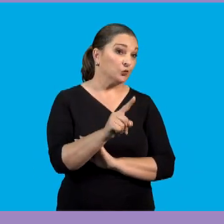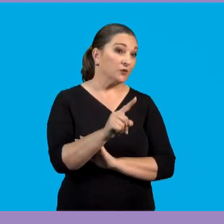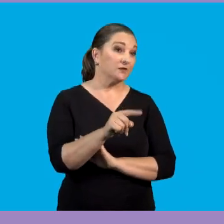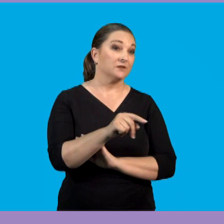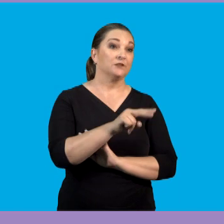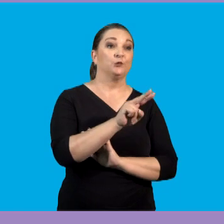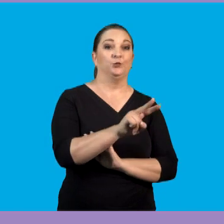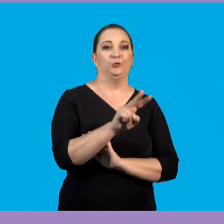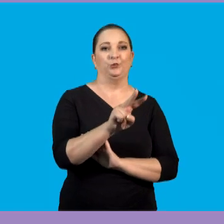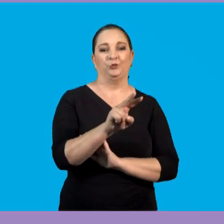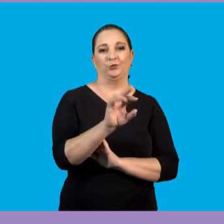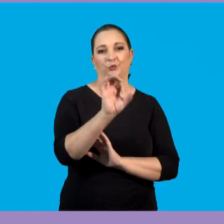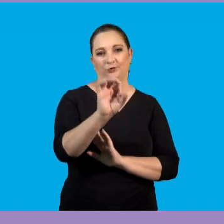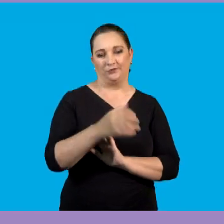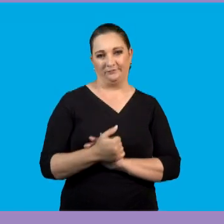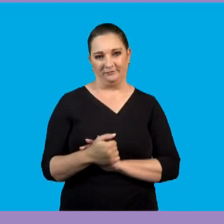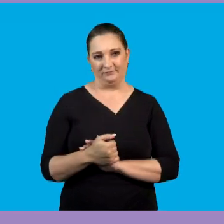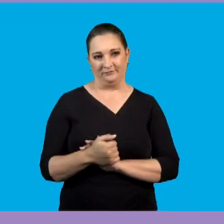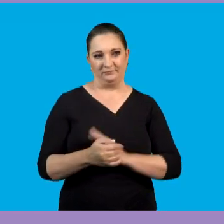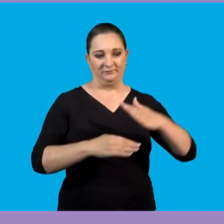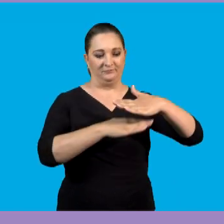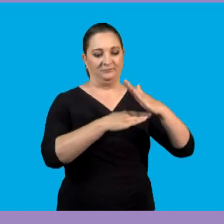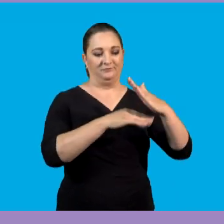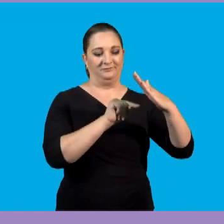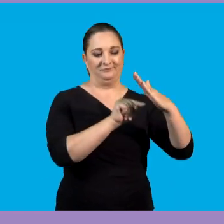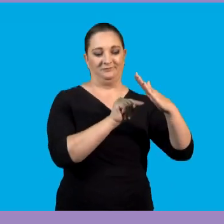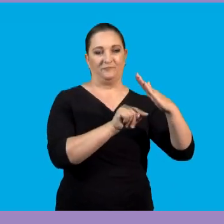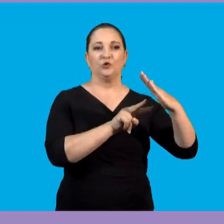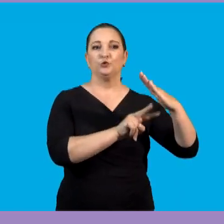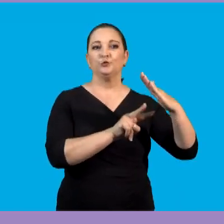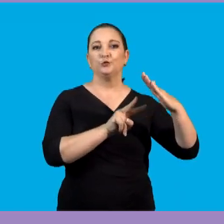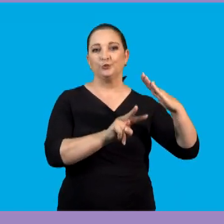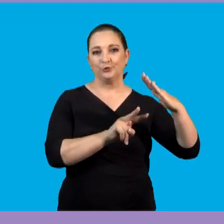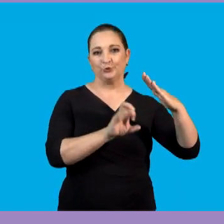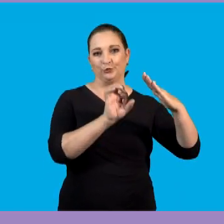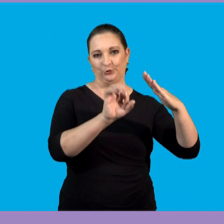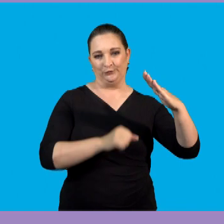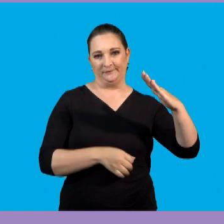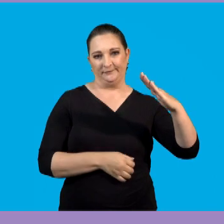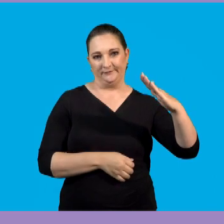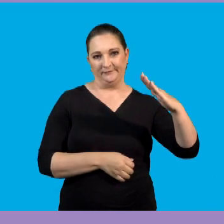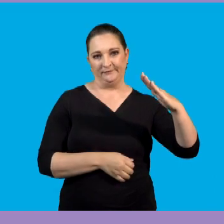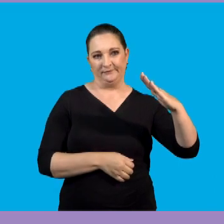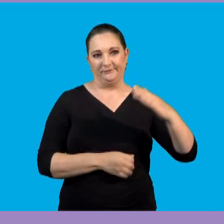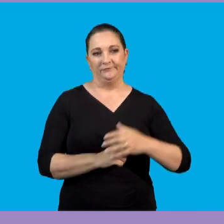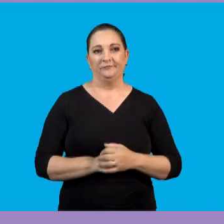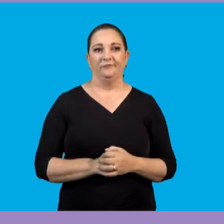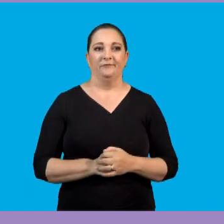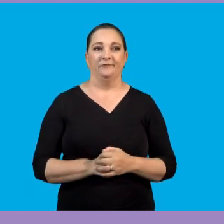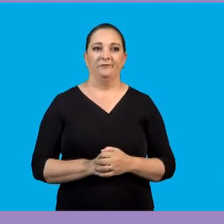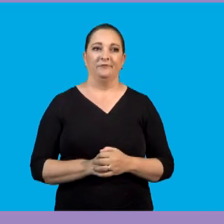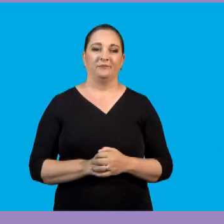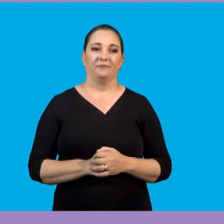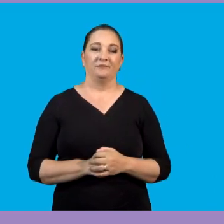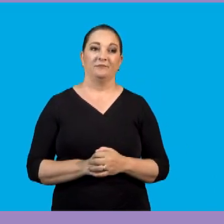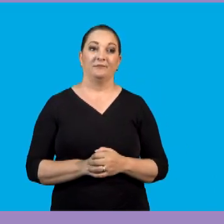to 22 degrees. So we know that that angle there is 22 degrees. Then we